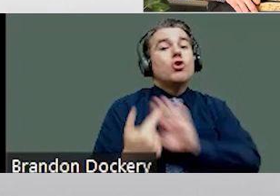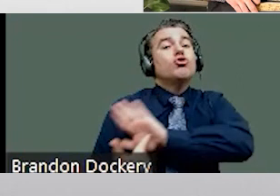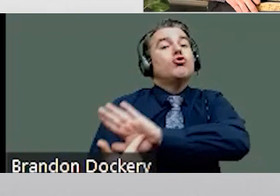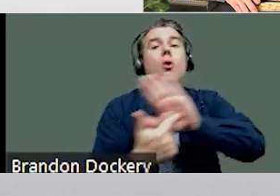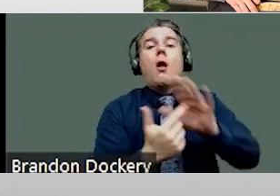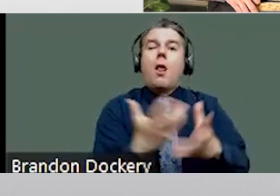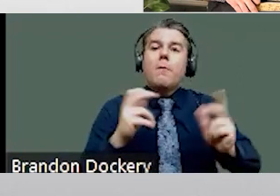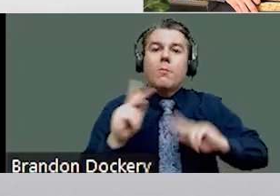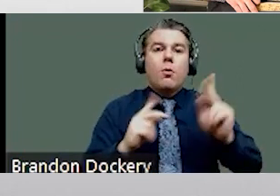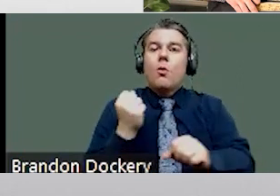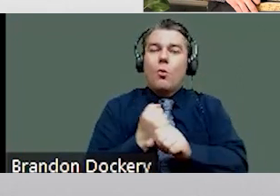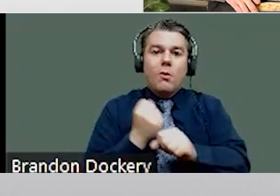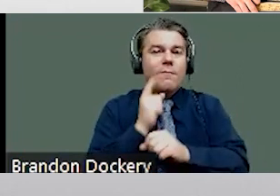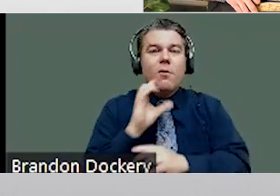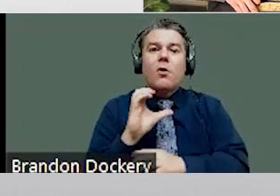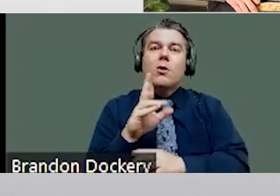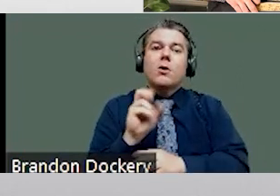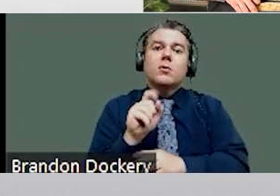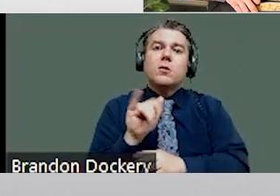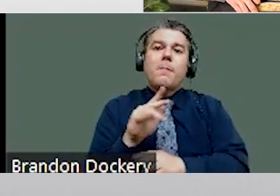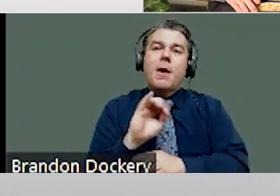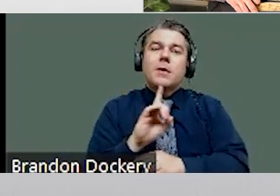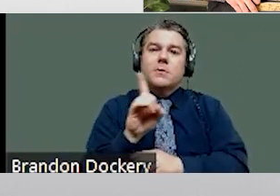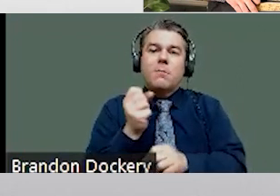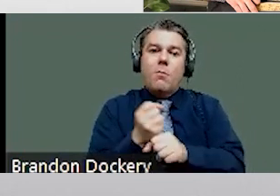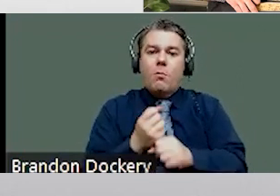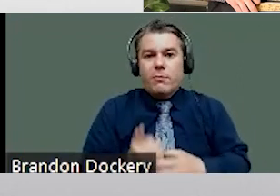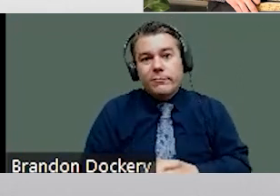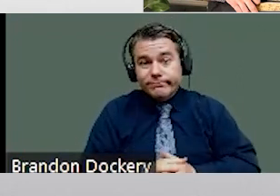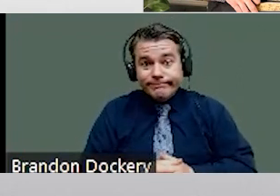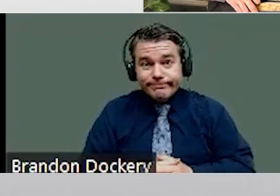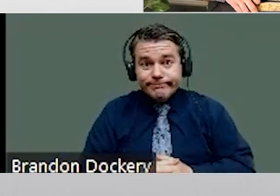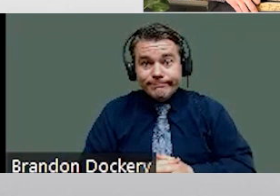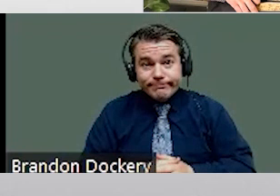were working using customized employment.